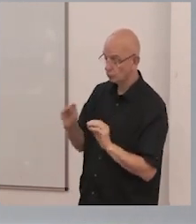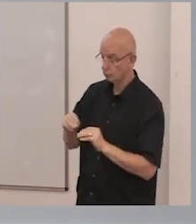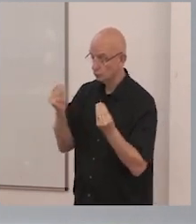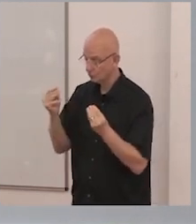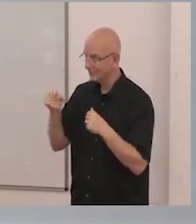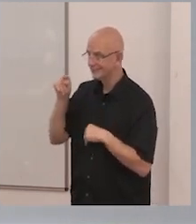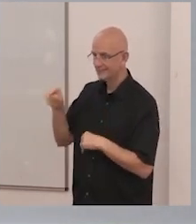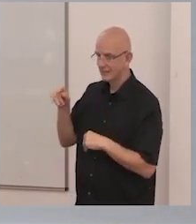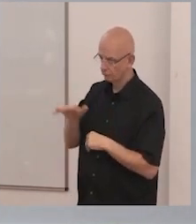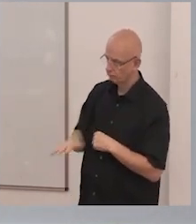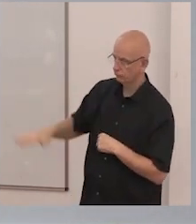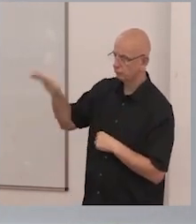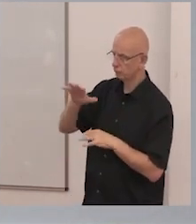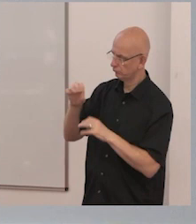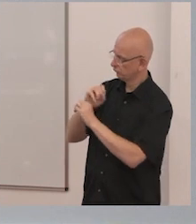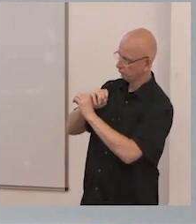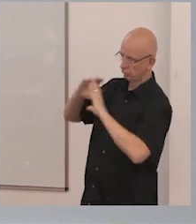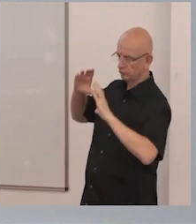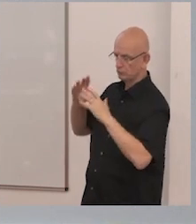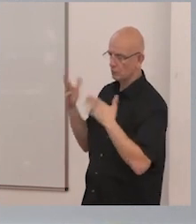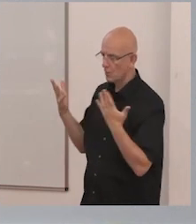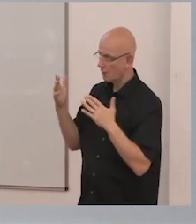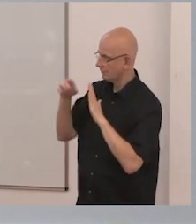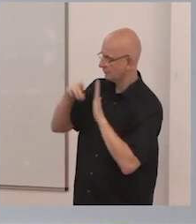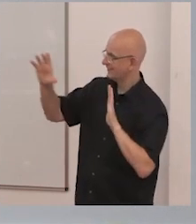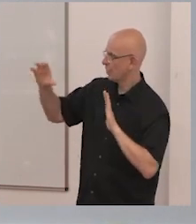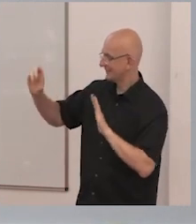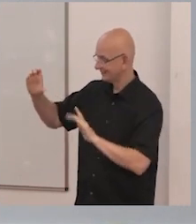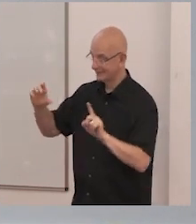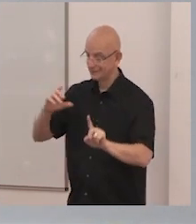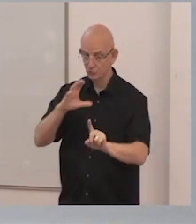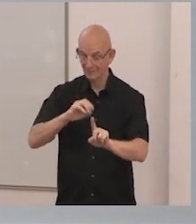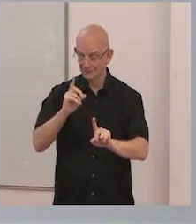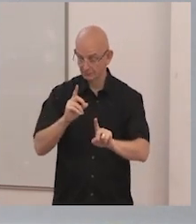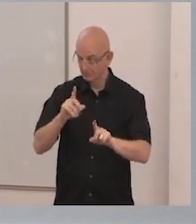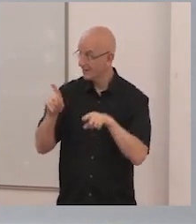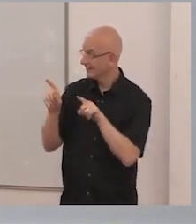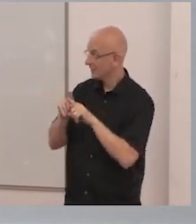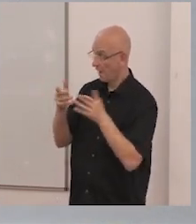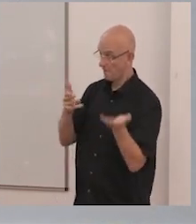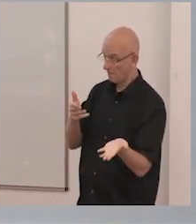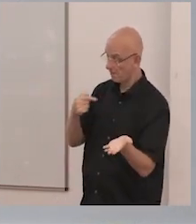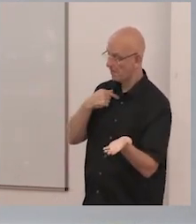her area of interest, I could talk about this for 7 days as well, but I won't expose you to that.